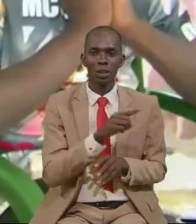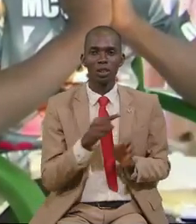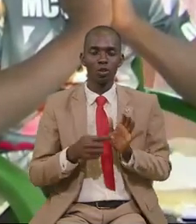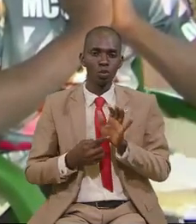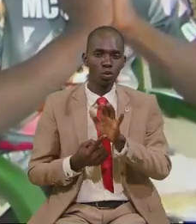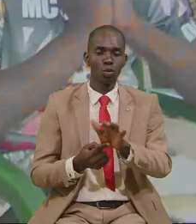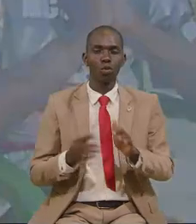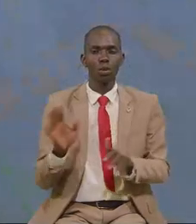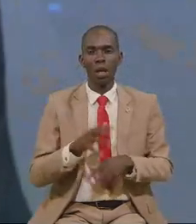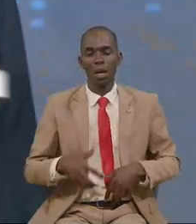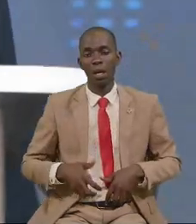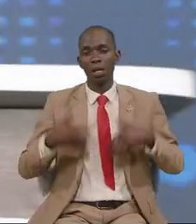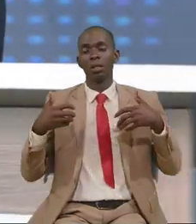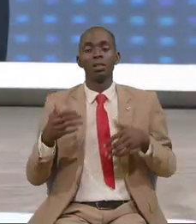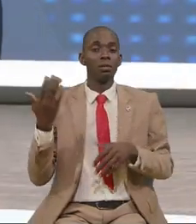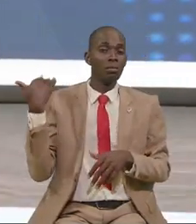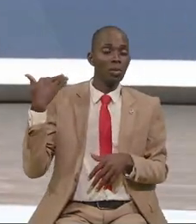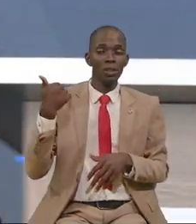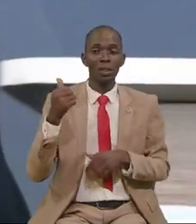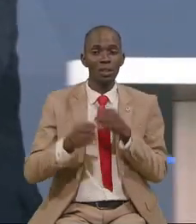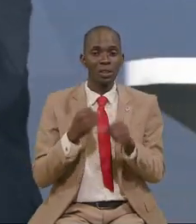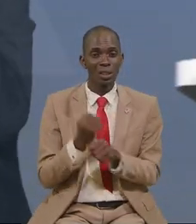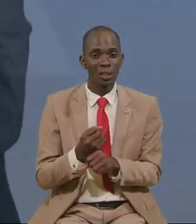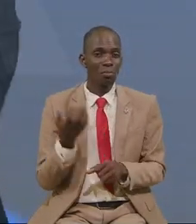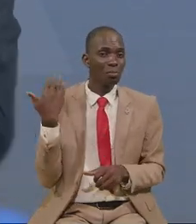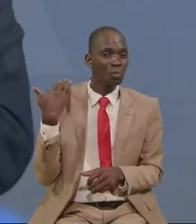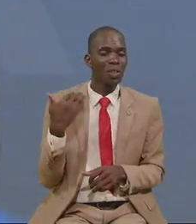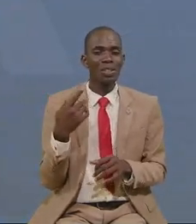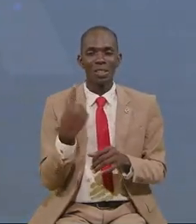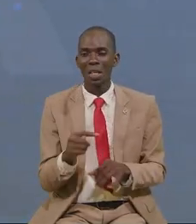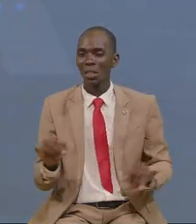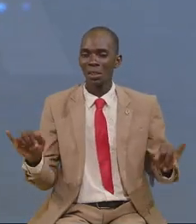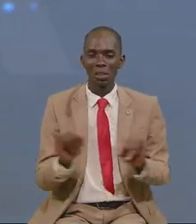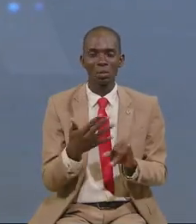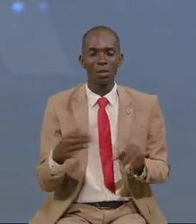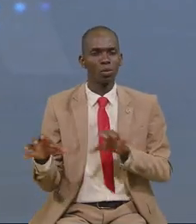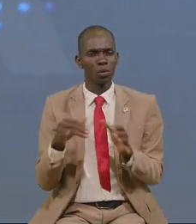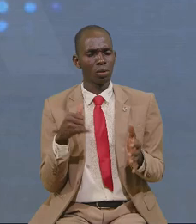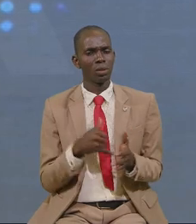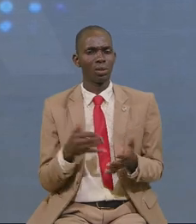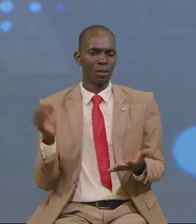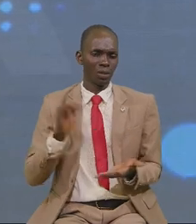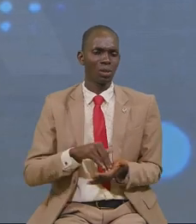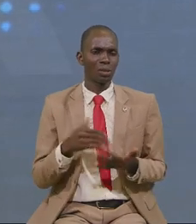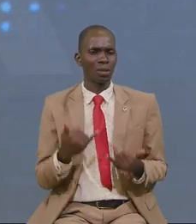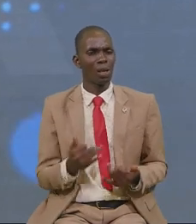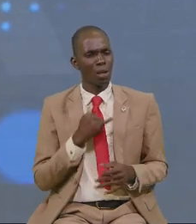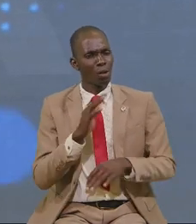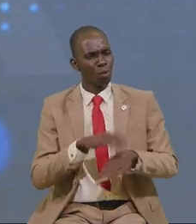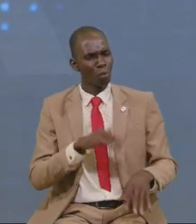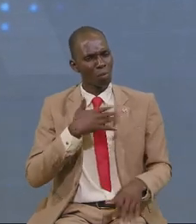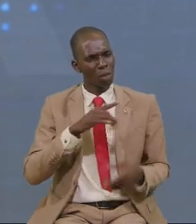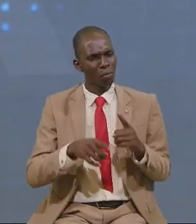years ago, the same thing they do now. I said, come, my friend, where have you